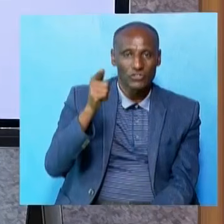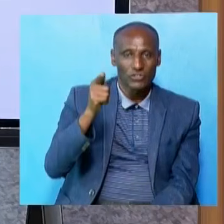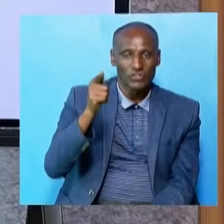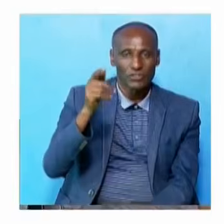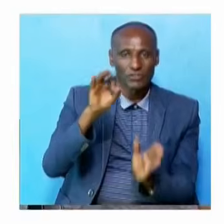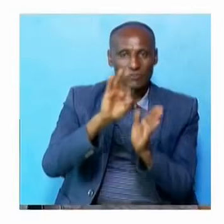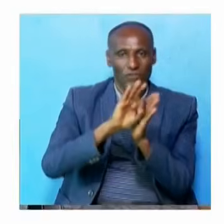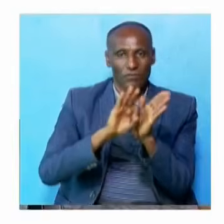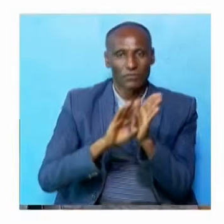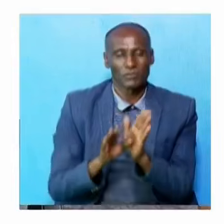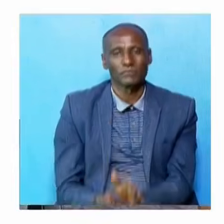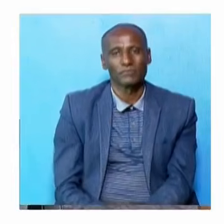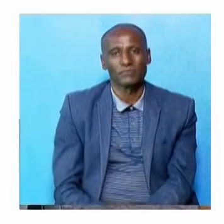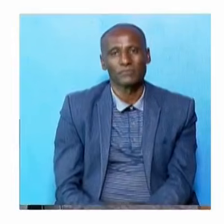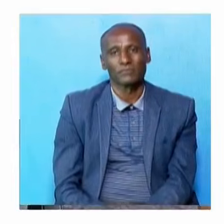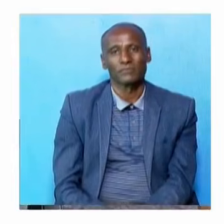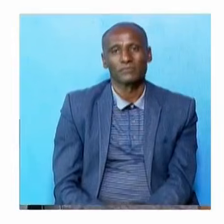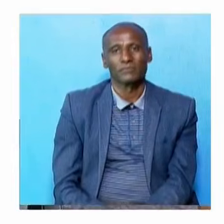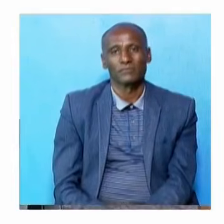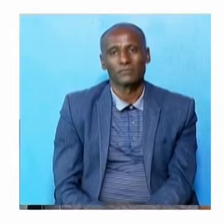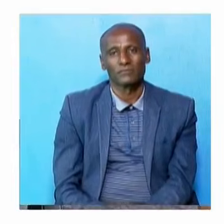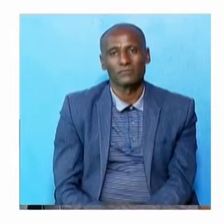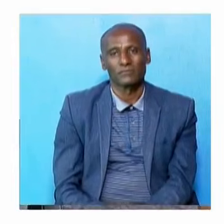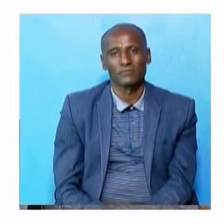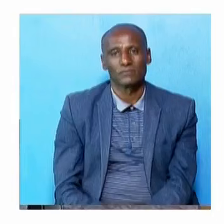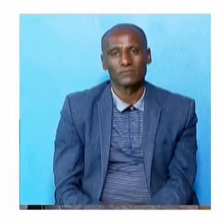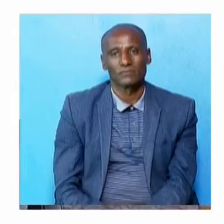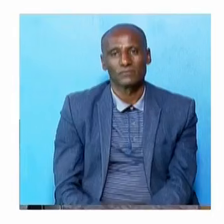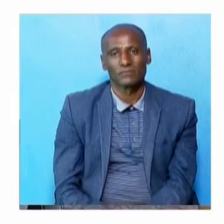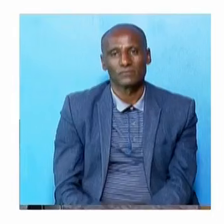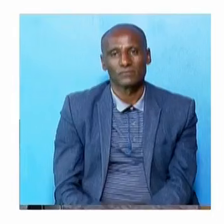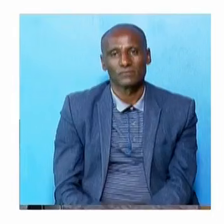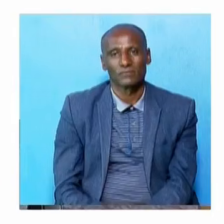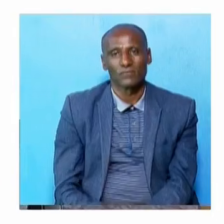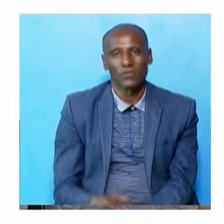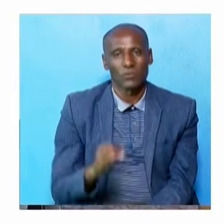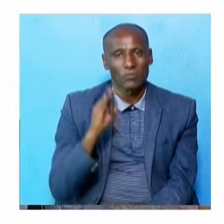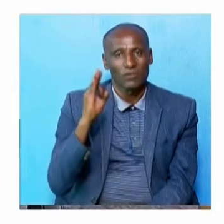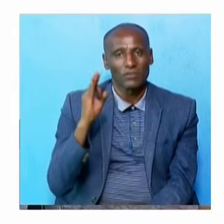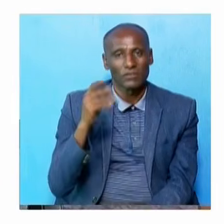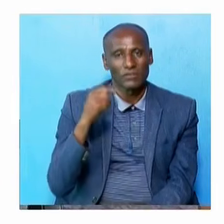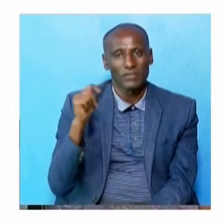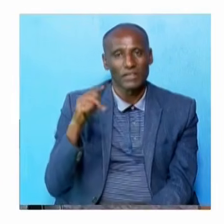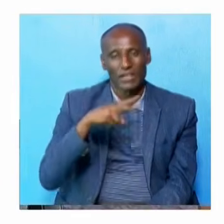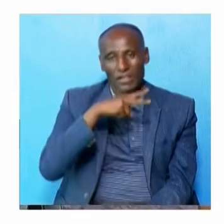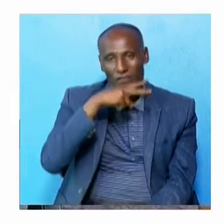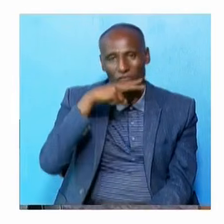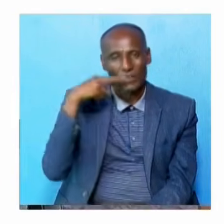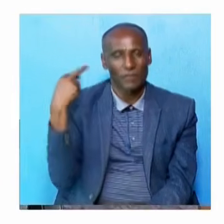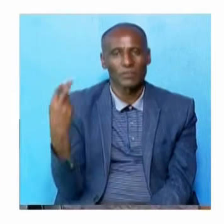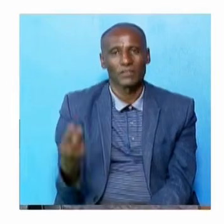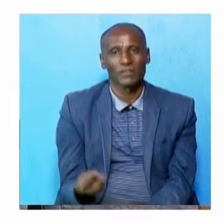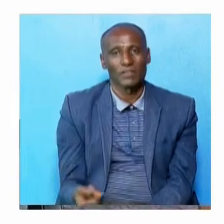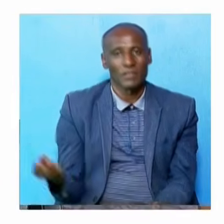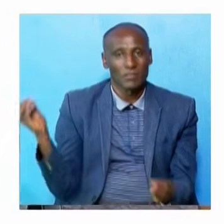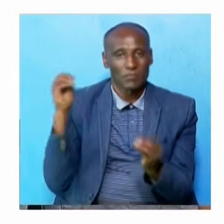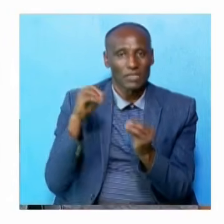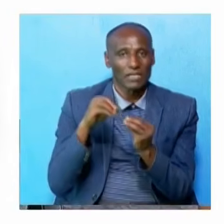Yeah. ing, form of the verb,